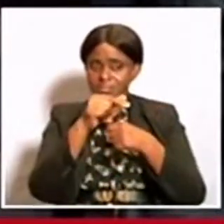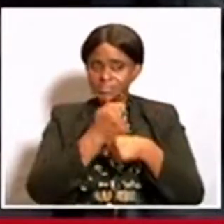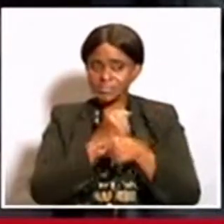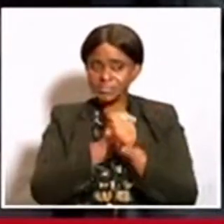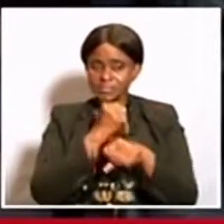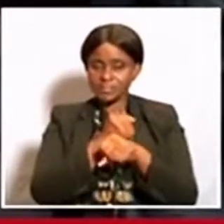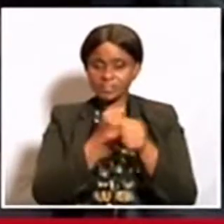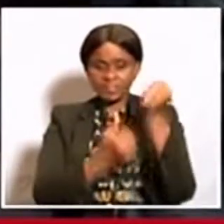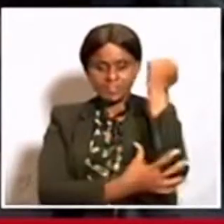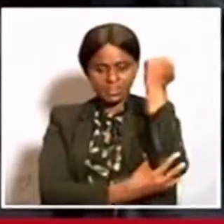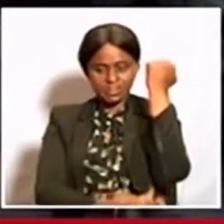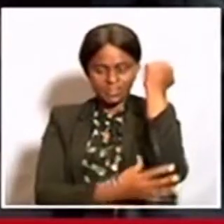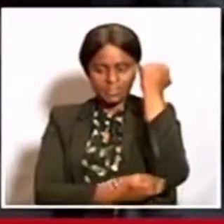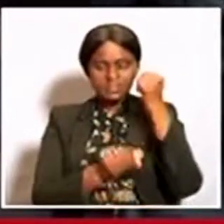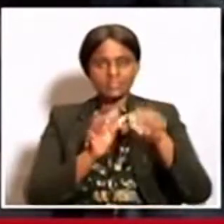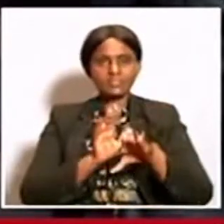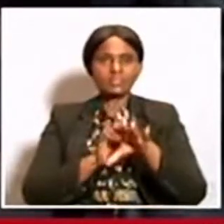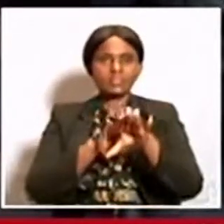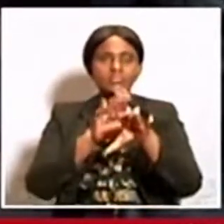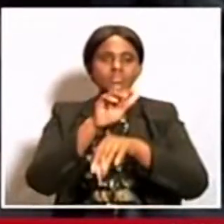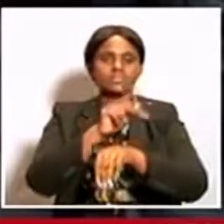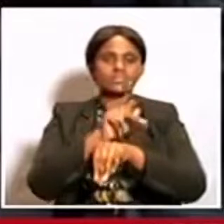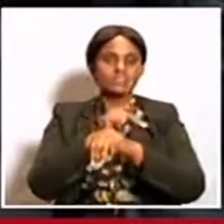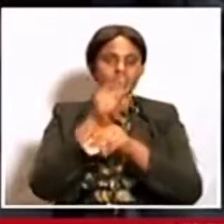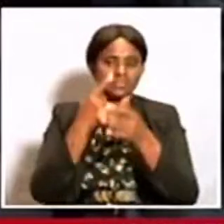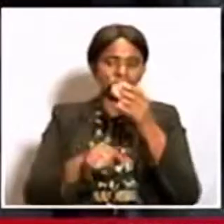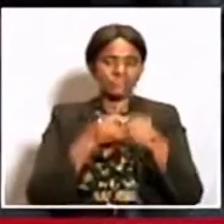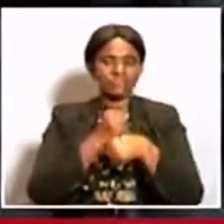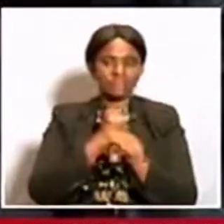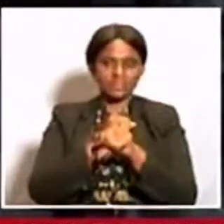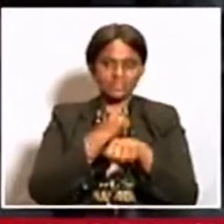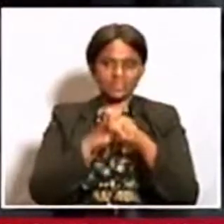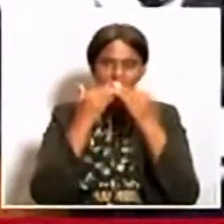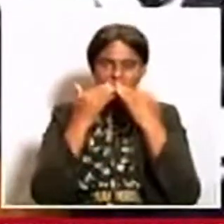the poor tracking of projects. Thank you.